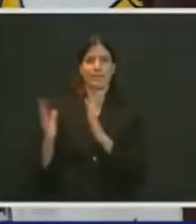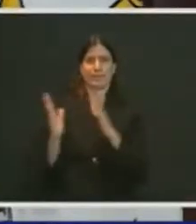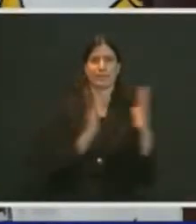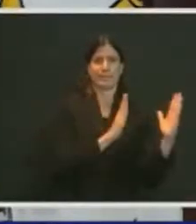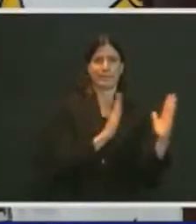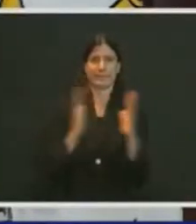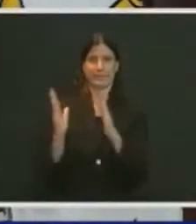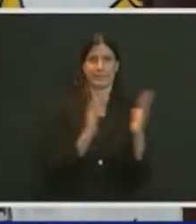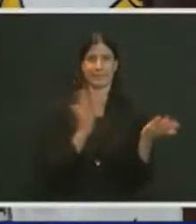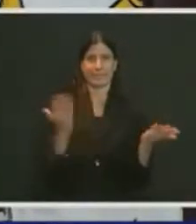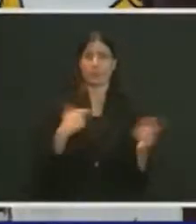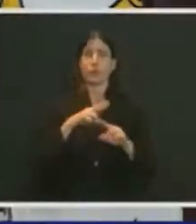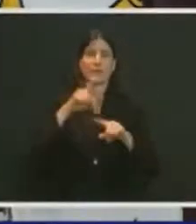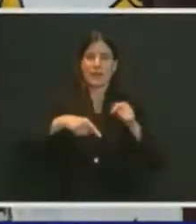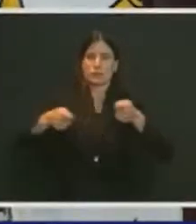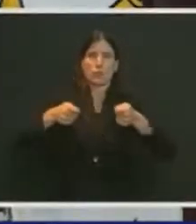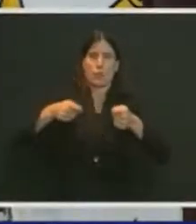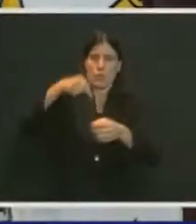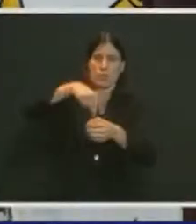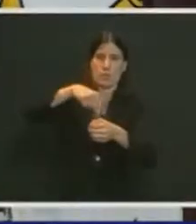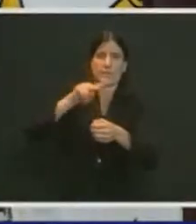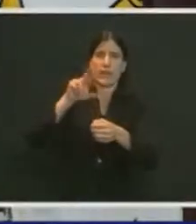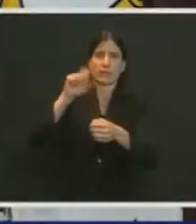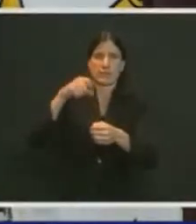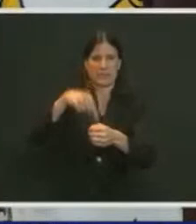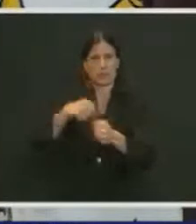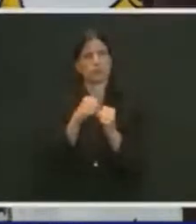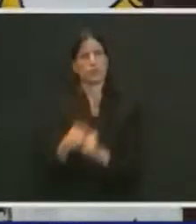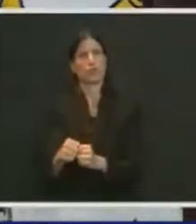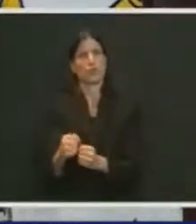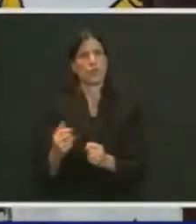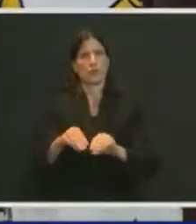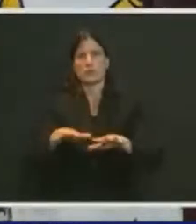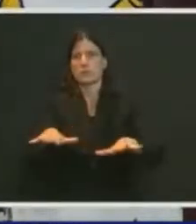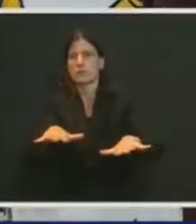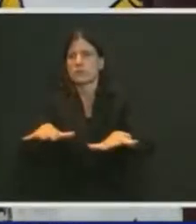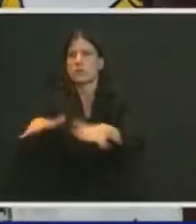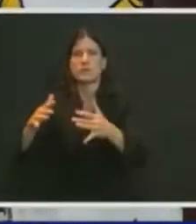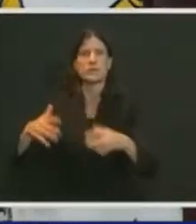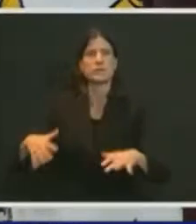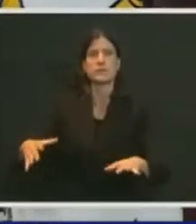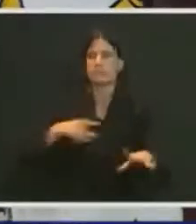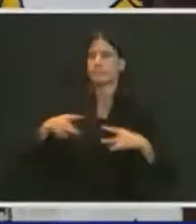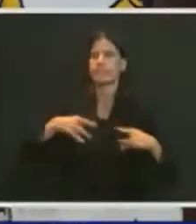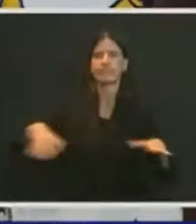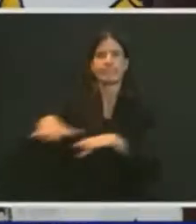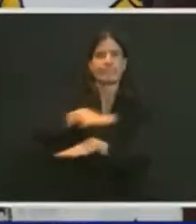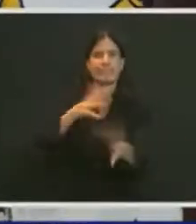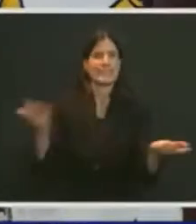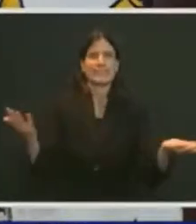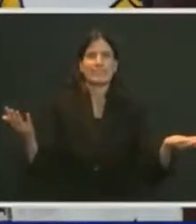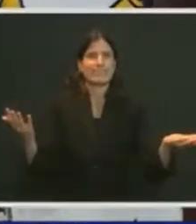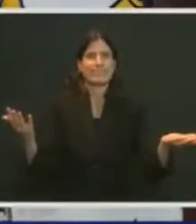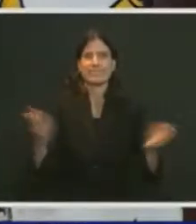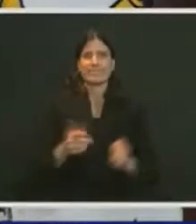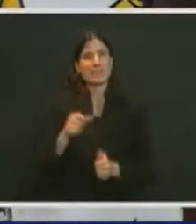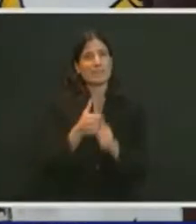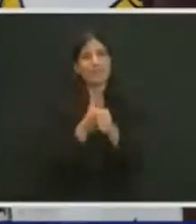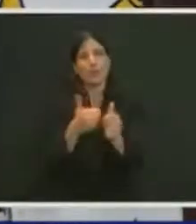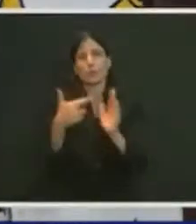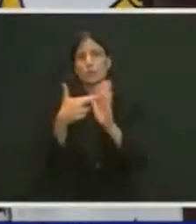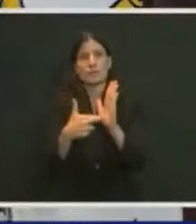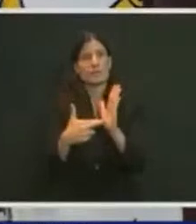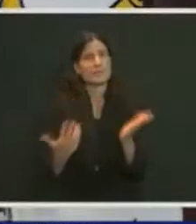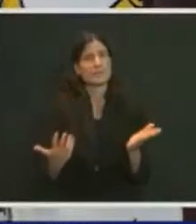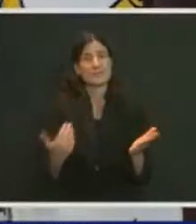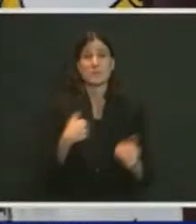slowly. And that's why I've said to people, try to follow the rules. Now, getting creative is fine. Right now, the rules are